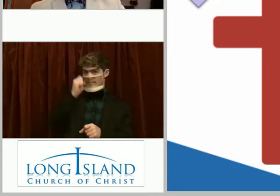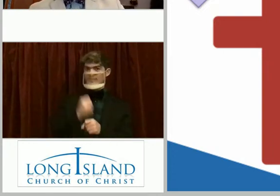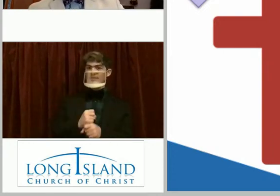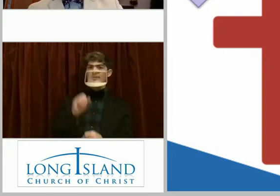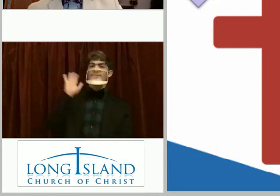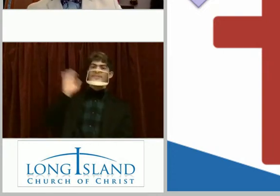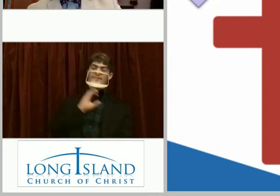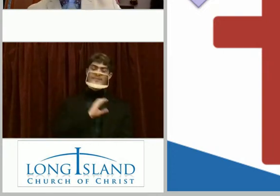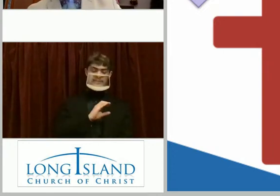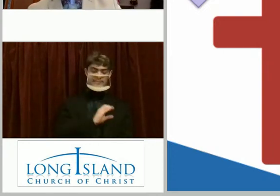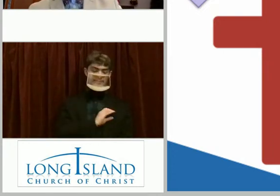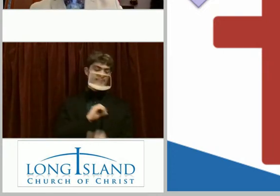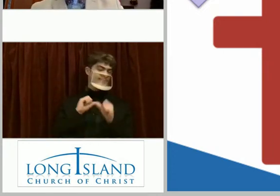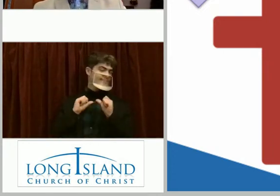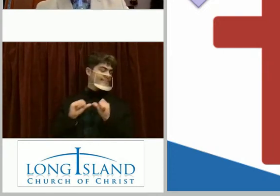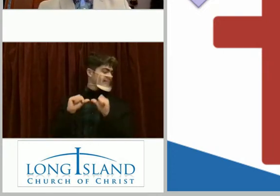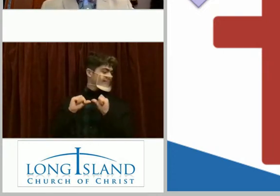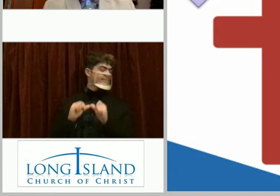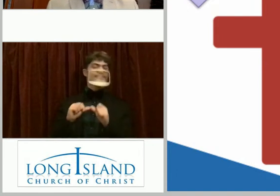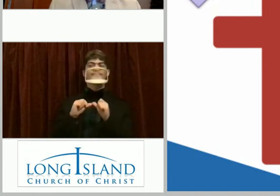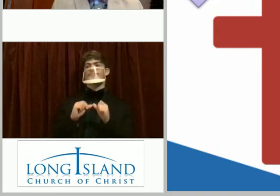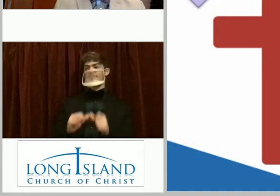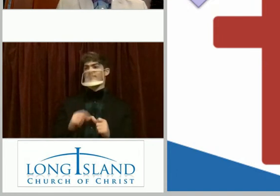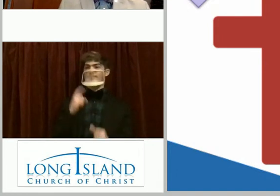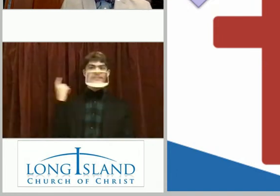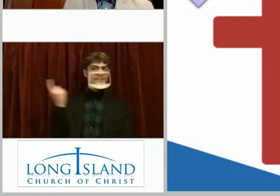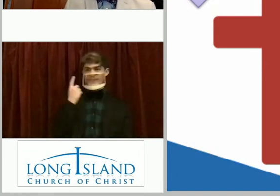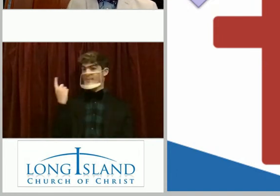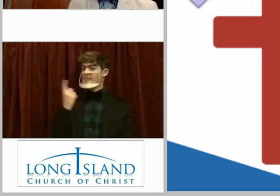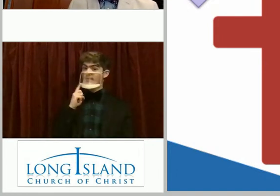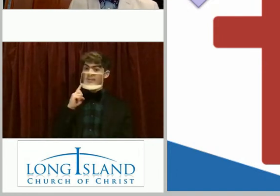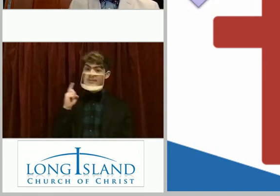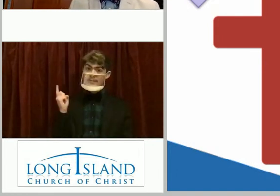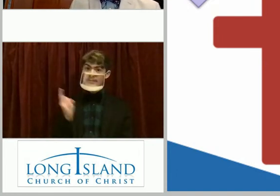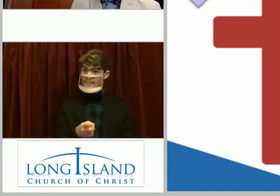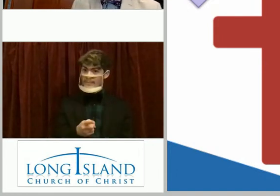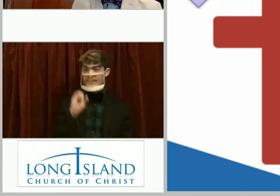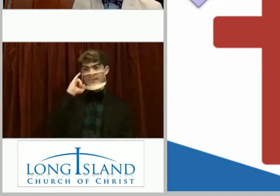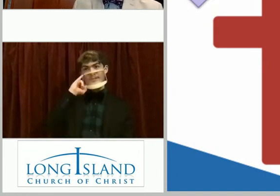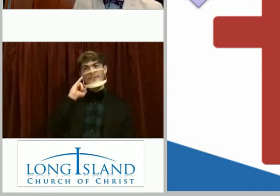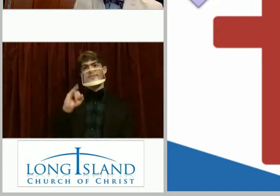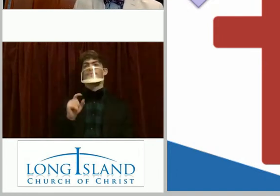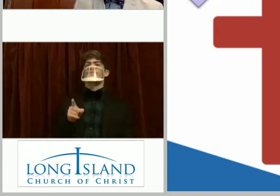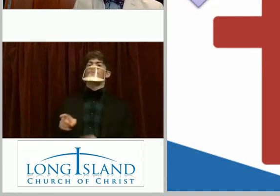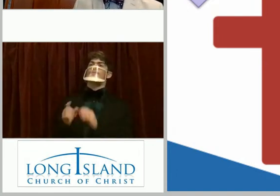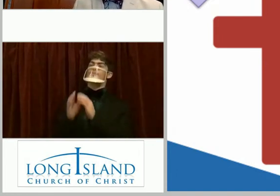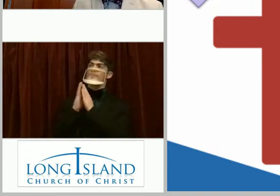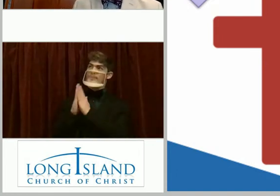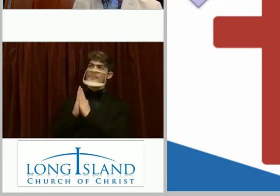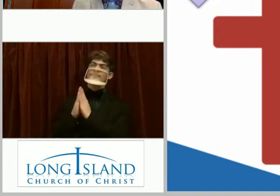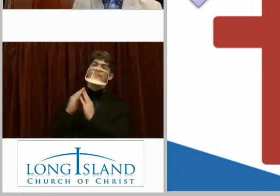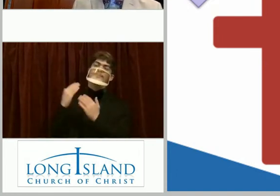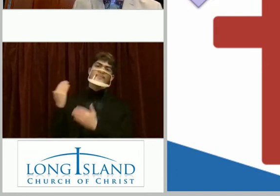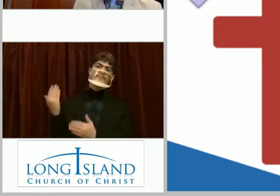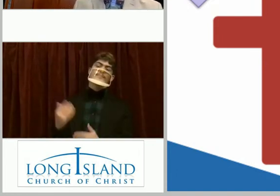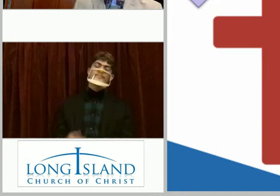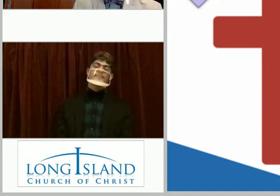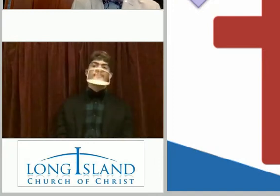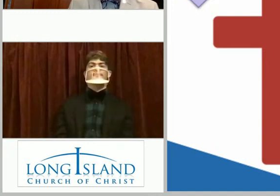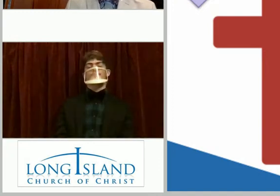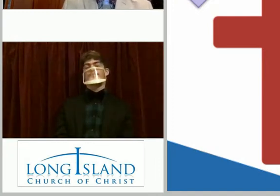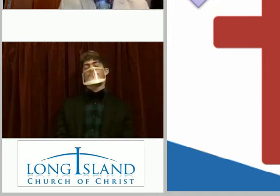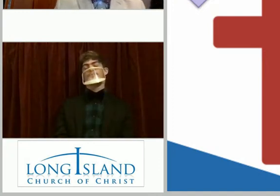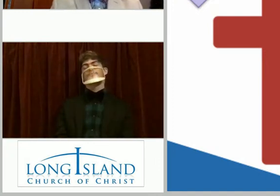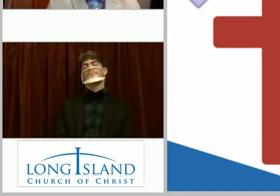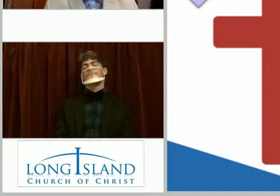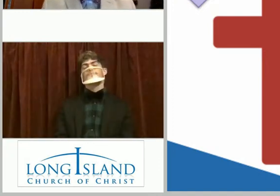as one who responds to those who turn to him, turning genuinely to